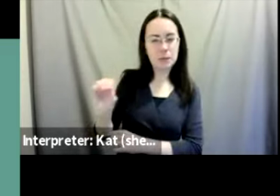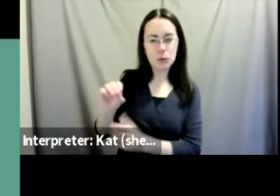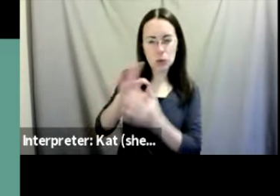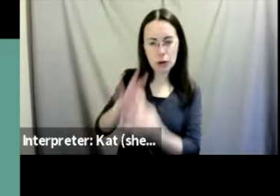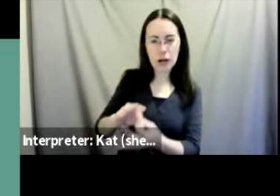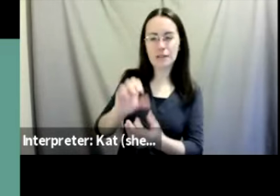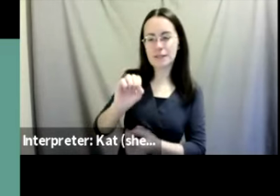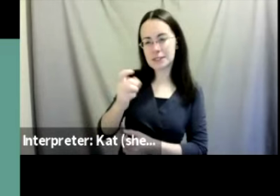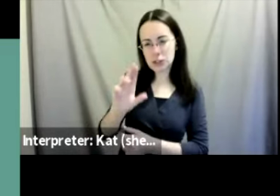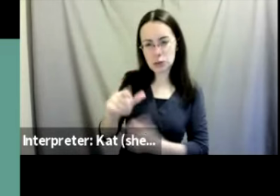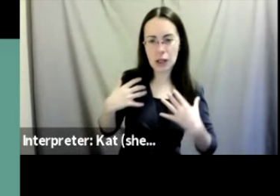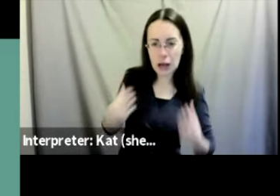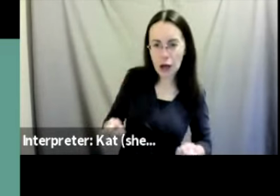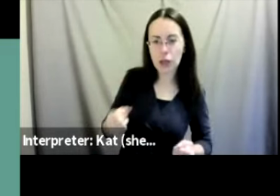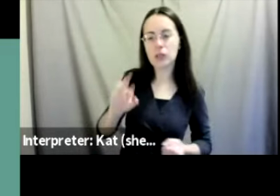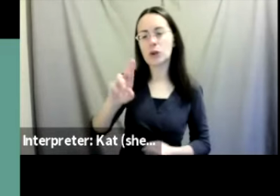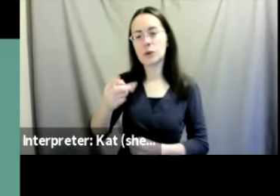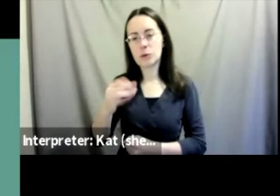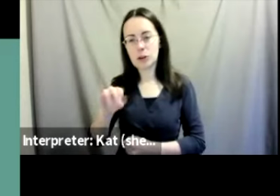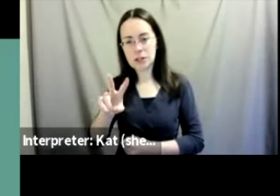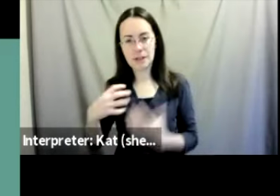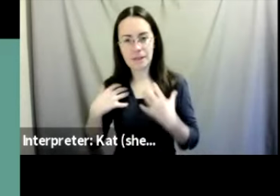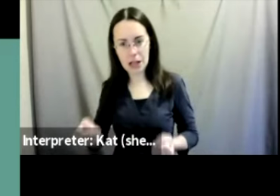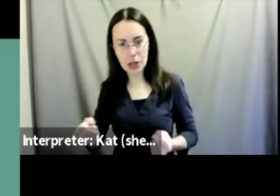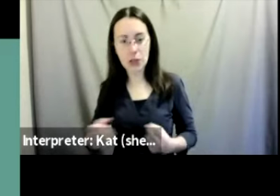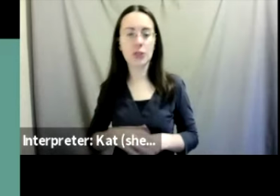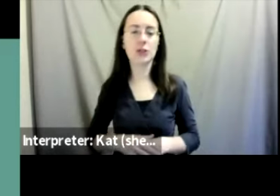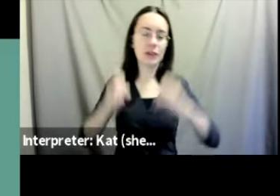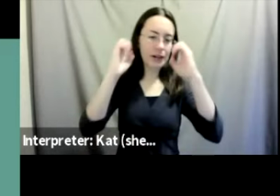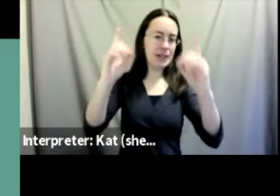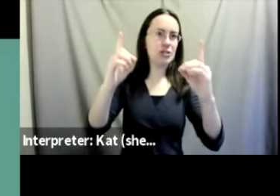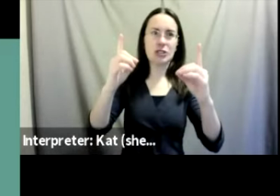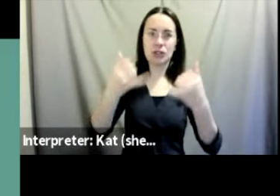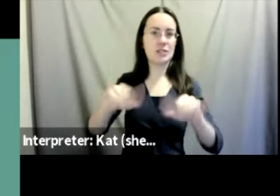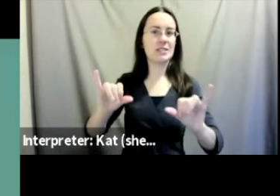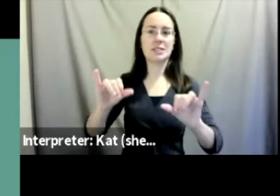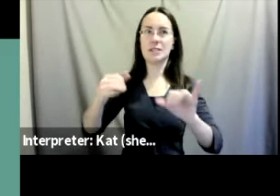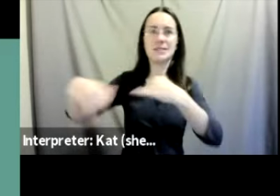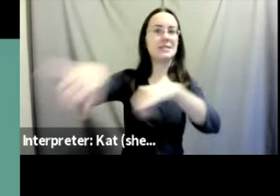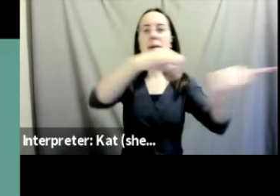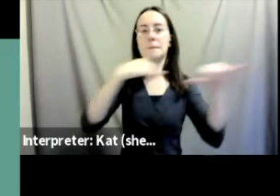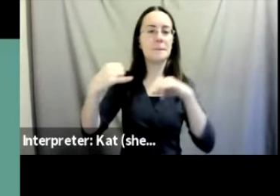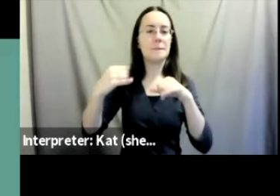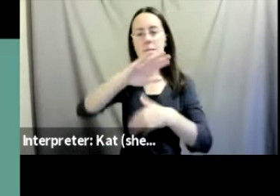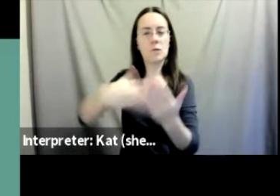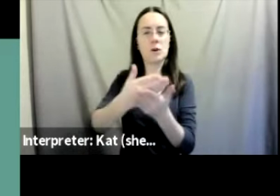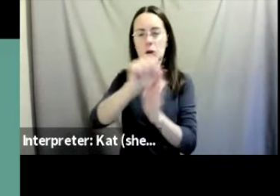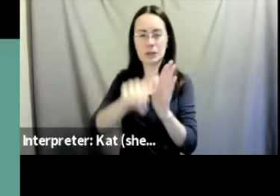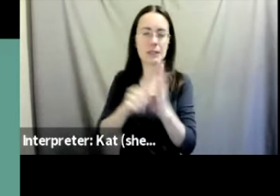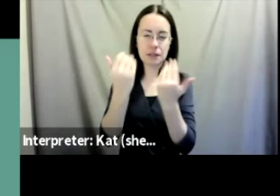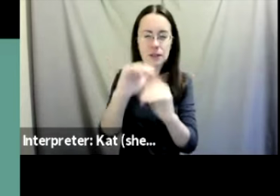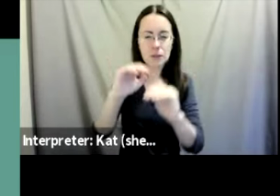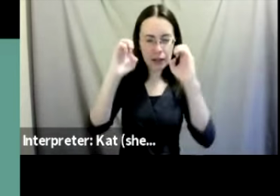health. Education is still like universal across all of the states. So like, why is this happening and why is this continuing to